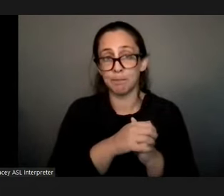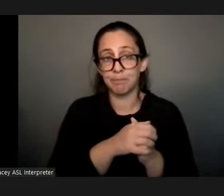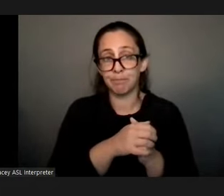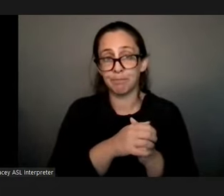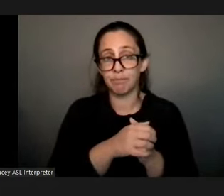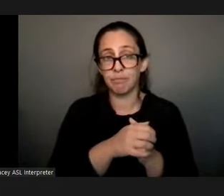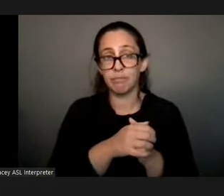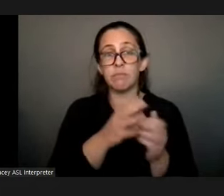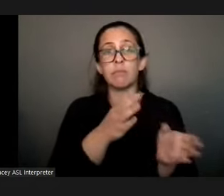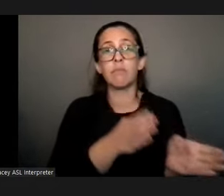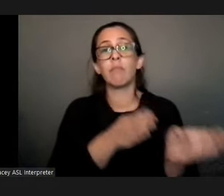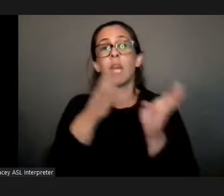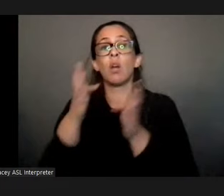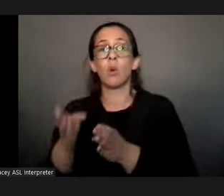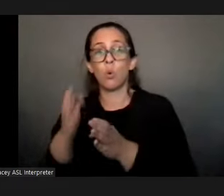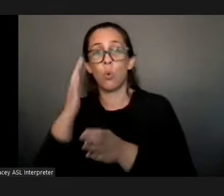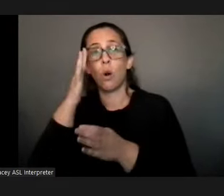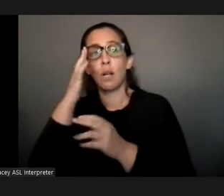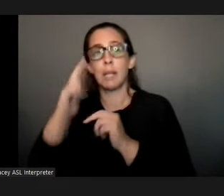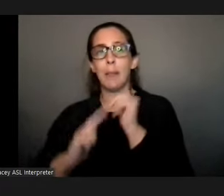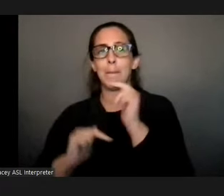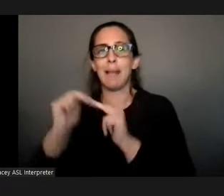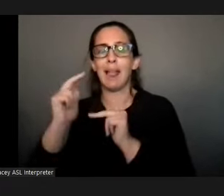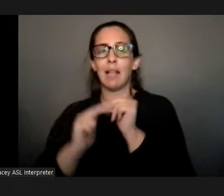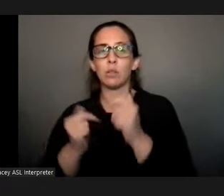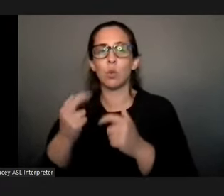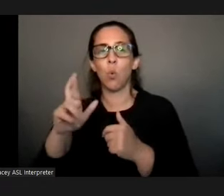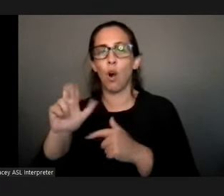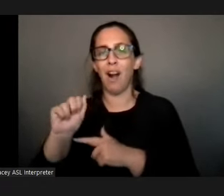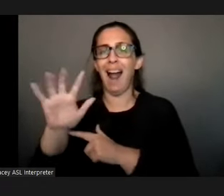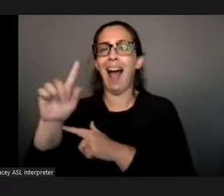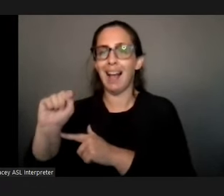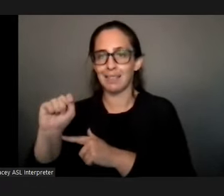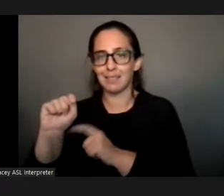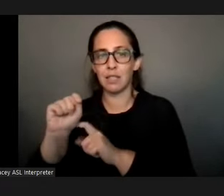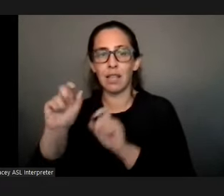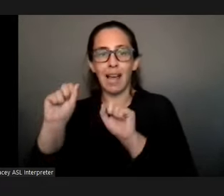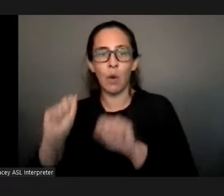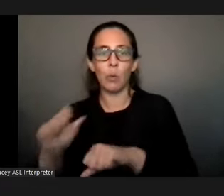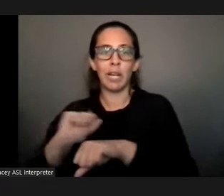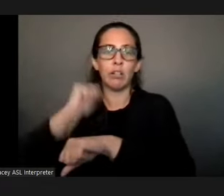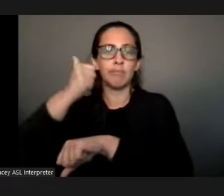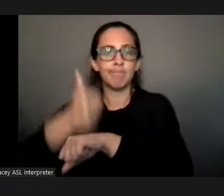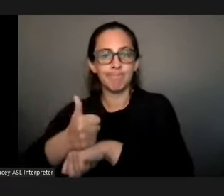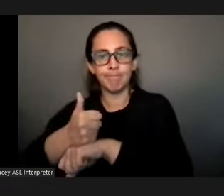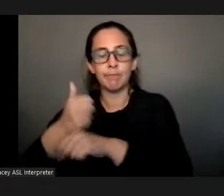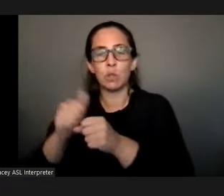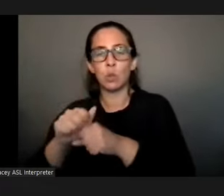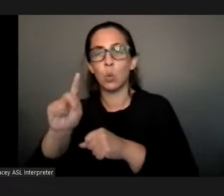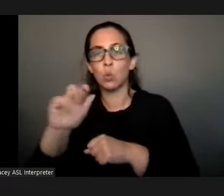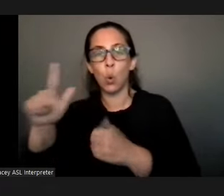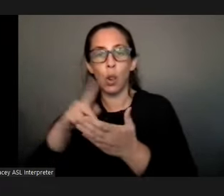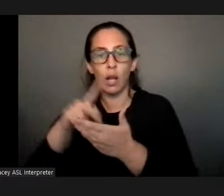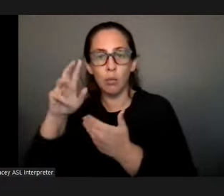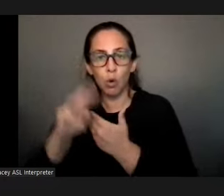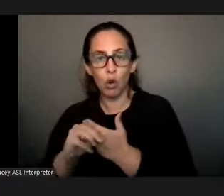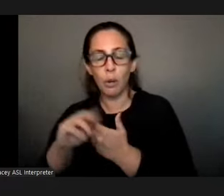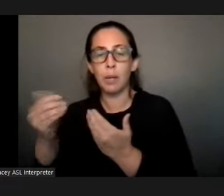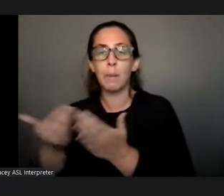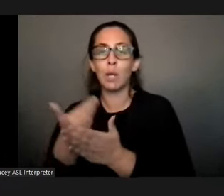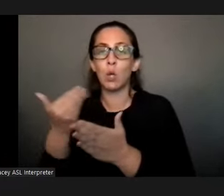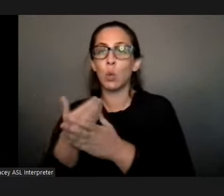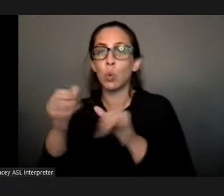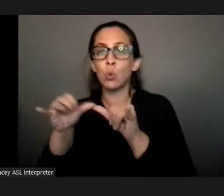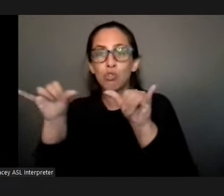there is the build or act alternative, where we would build a Central Business District tolling program. There would be new tolling infrastructure and toll